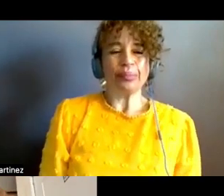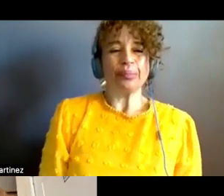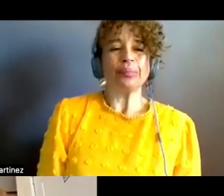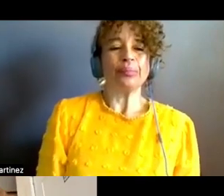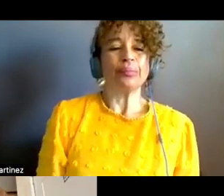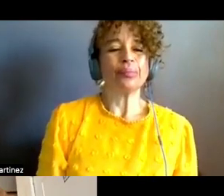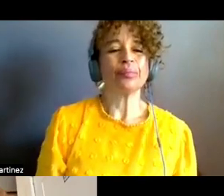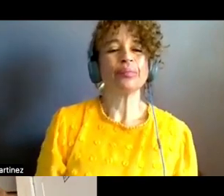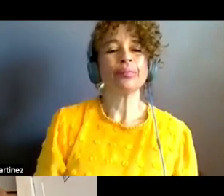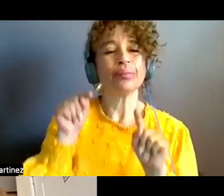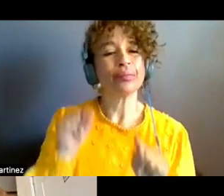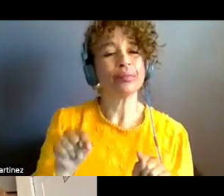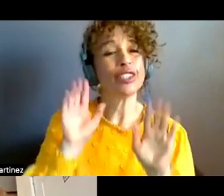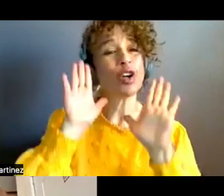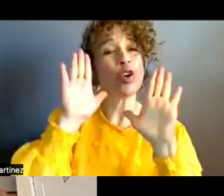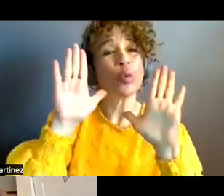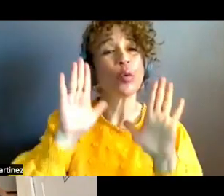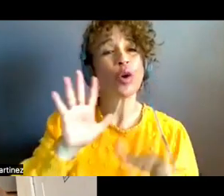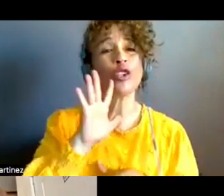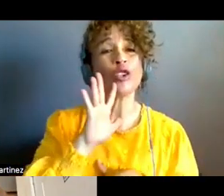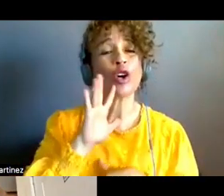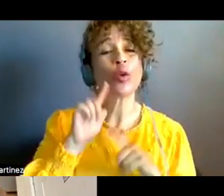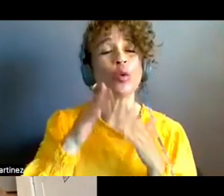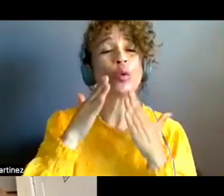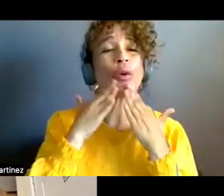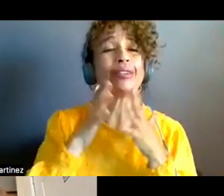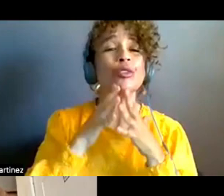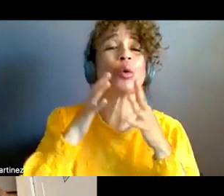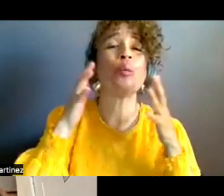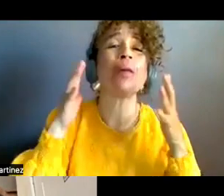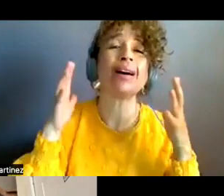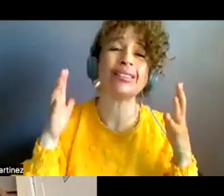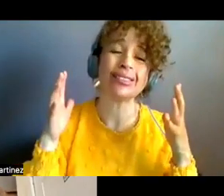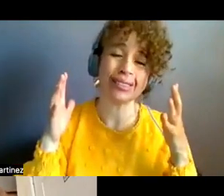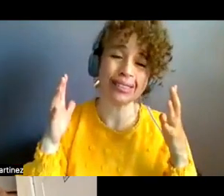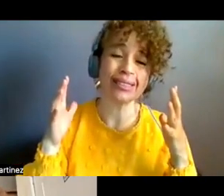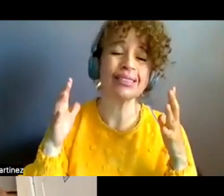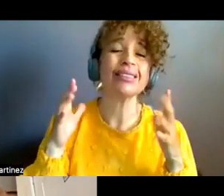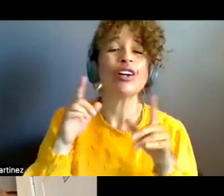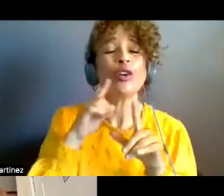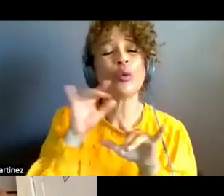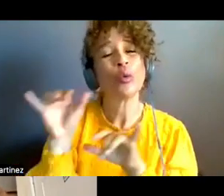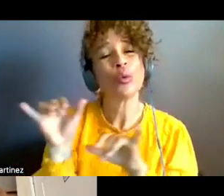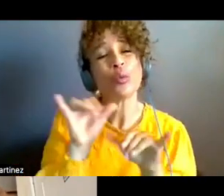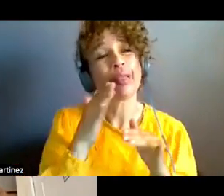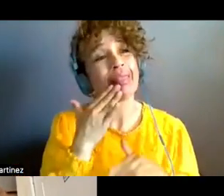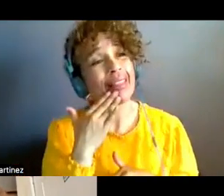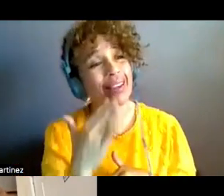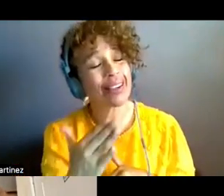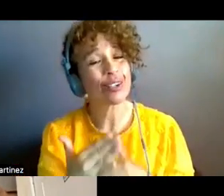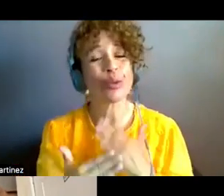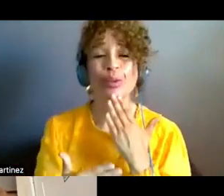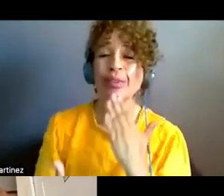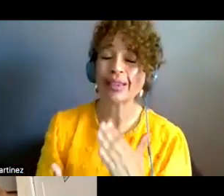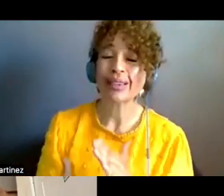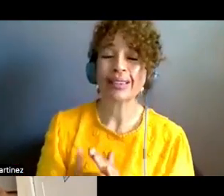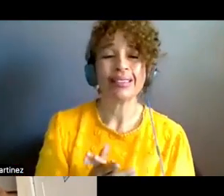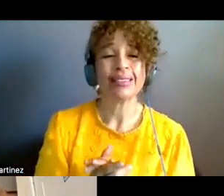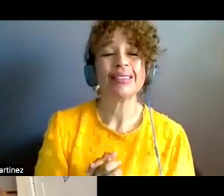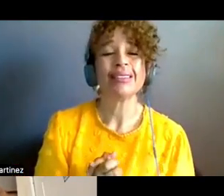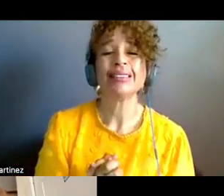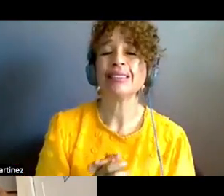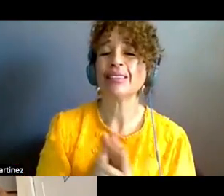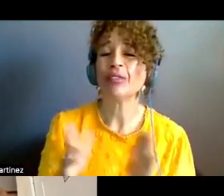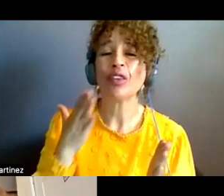Well, this has been great talking to you. Thank you so much for spending. Thank you. No, thank you. Yeah, really